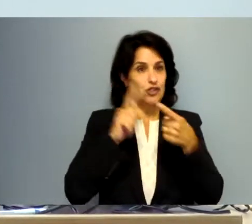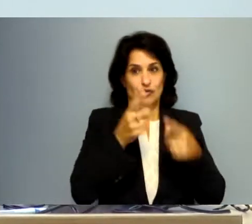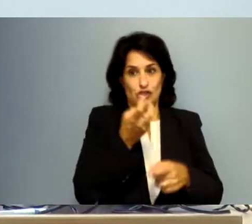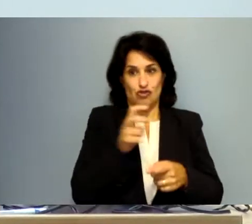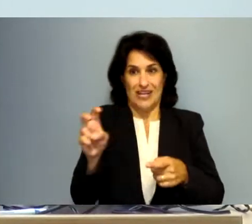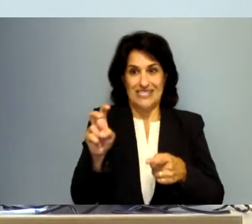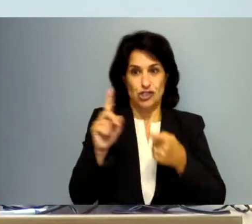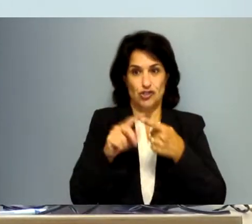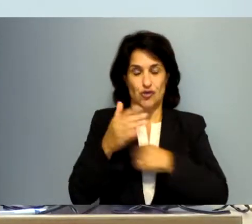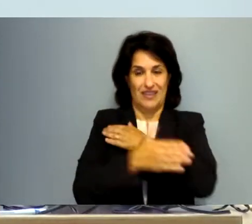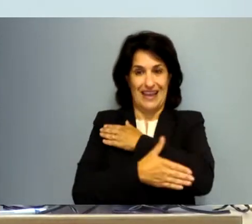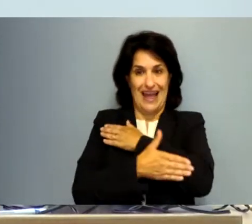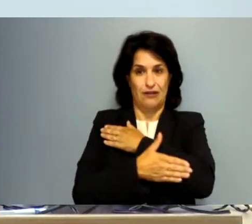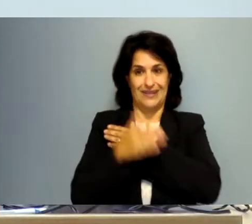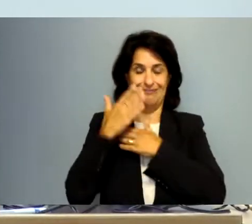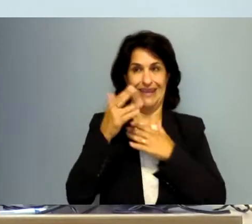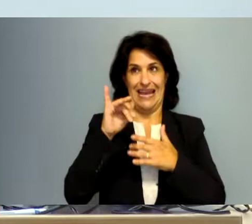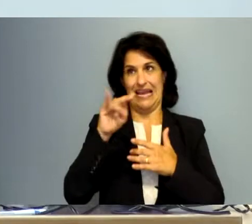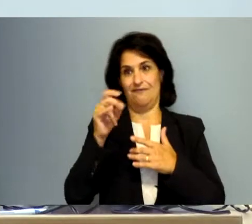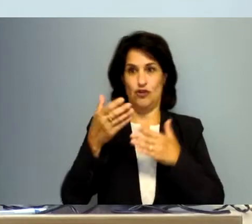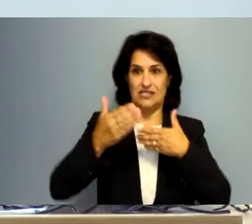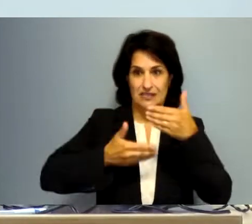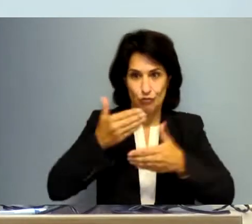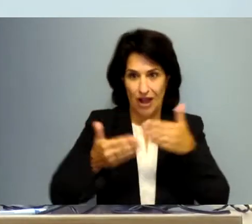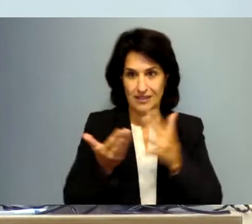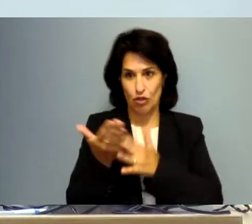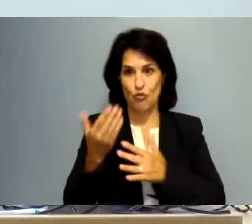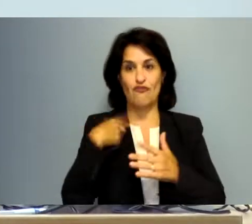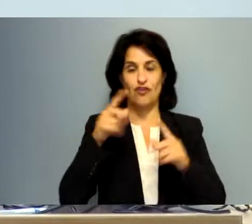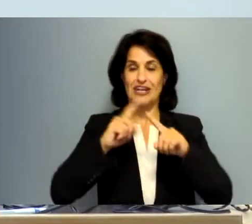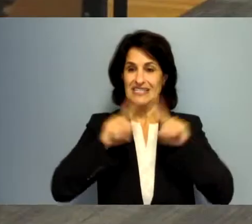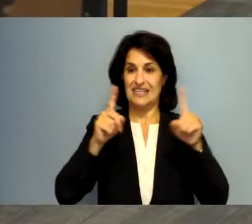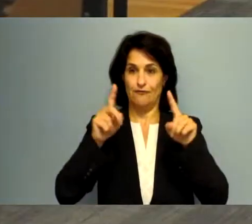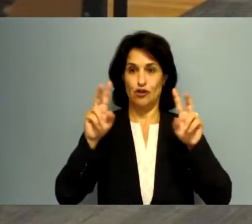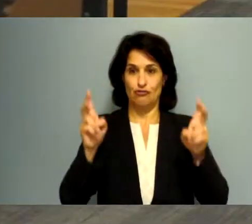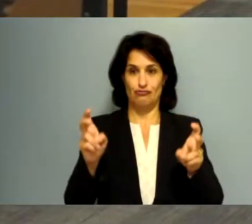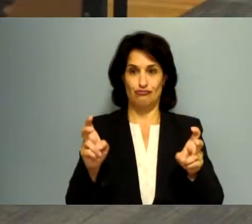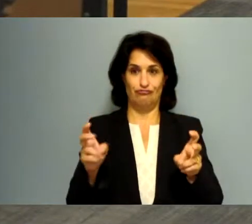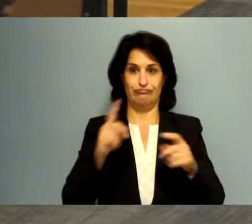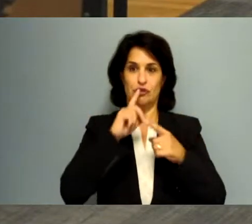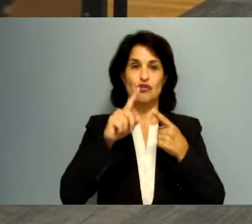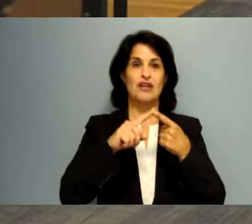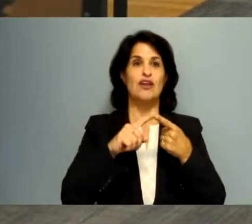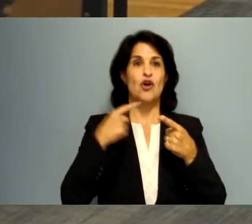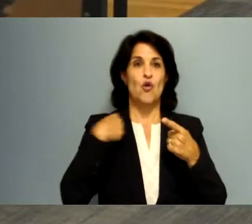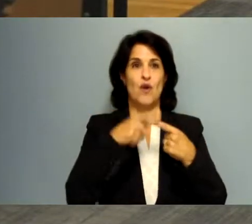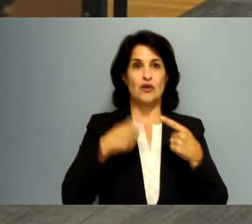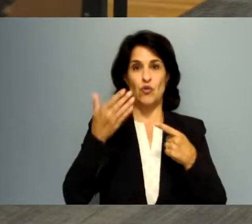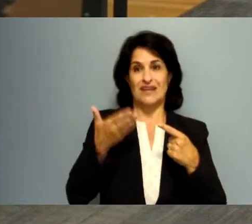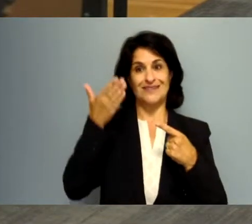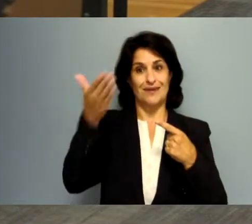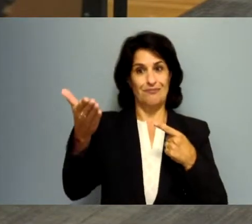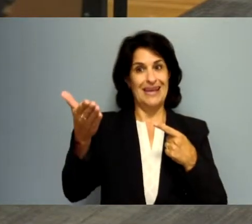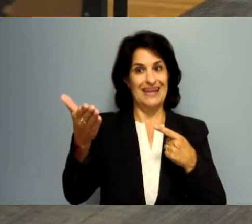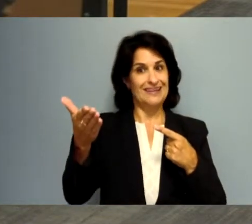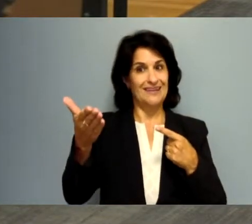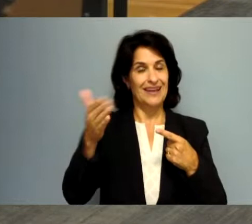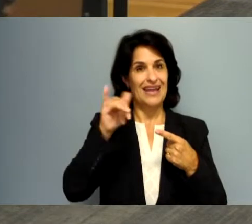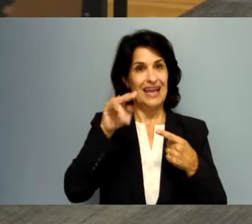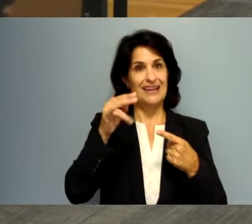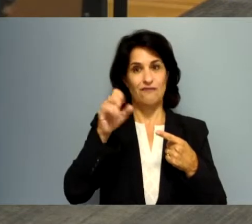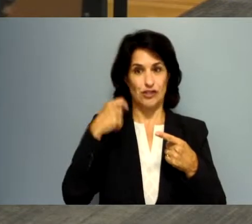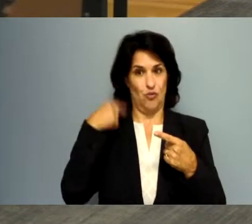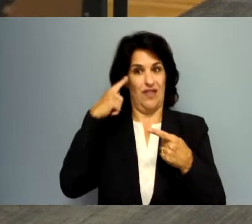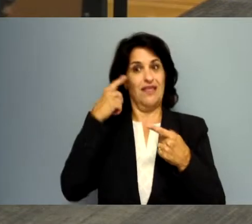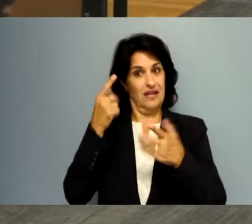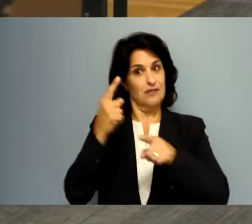through for various reasons. For example, when we submit an invoice, we think that we have proper documentation and backup, but